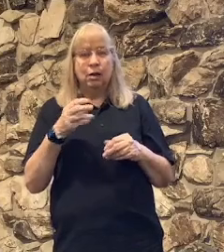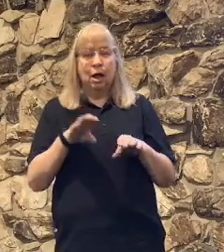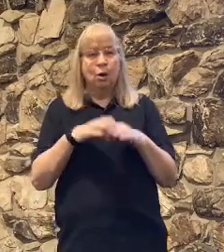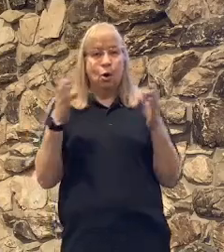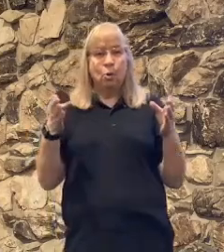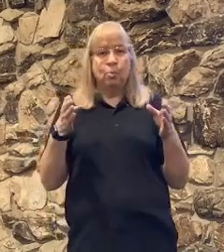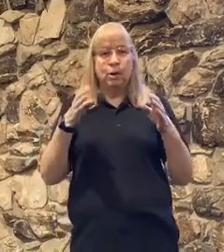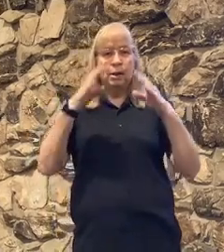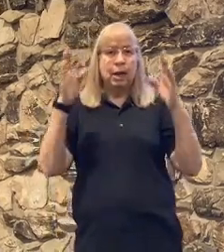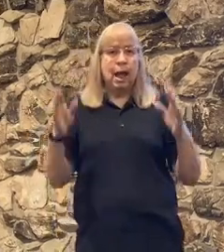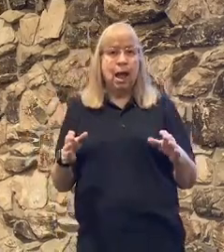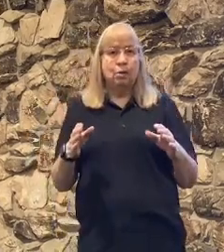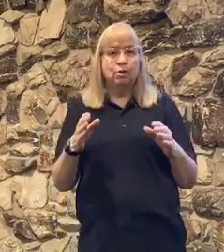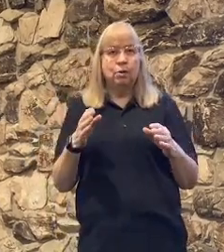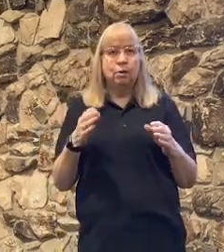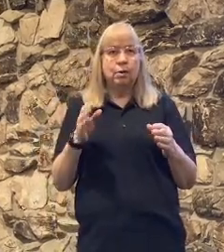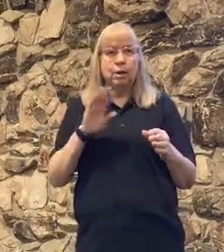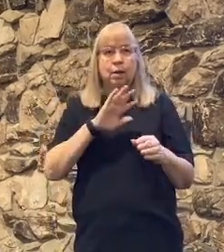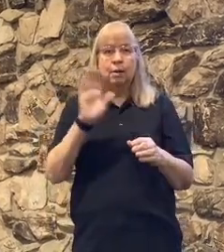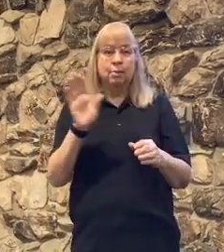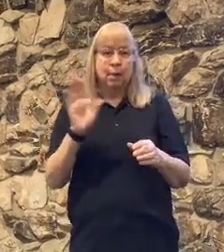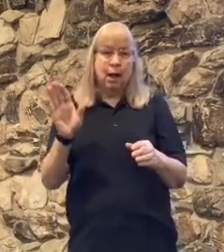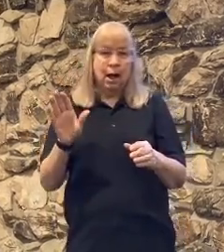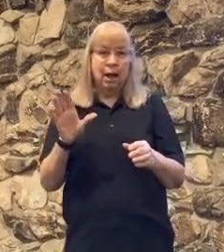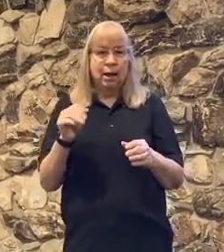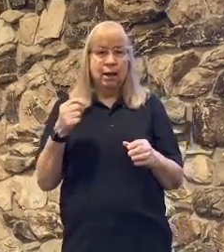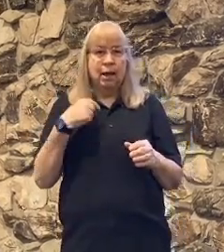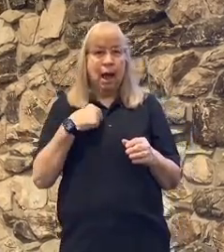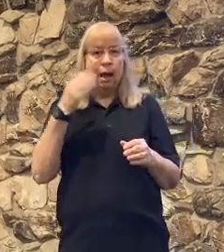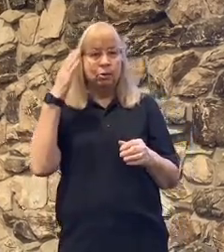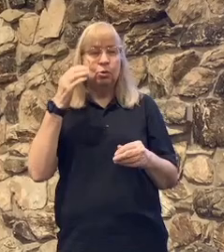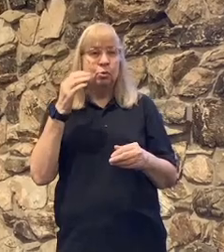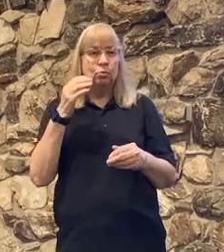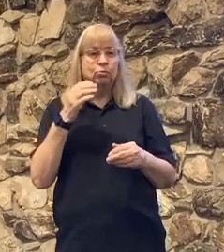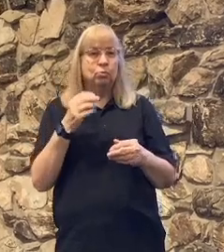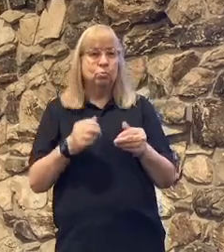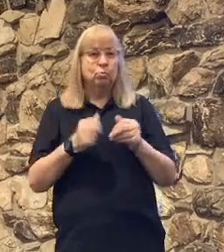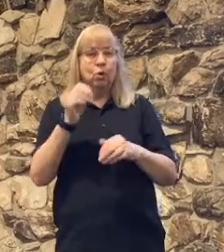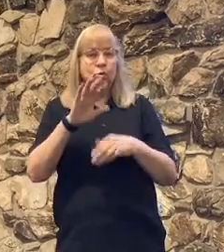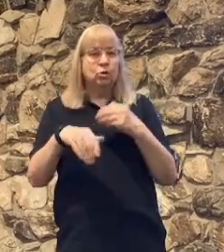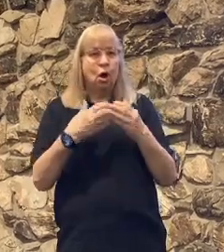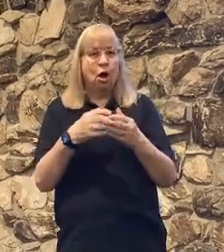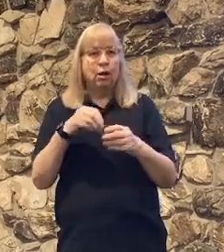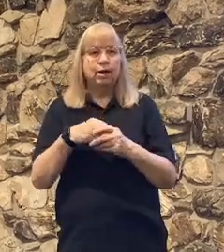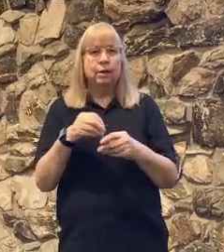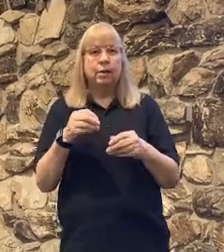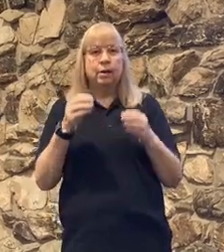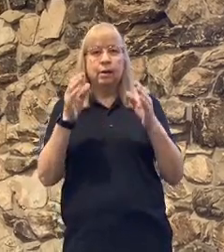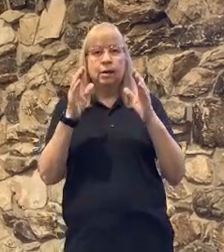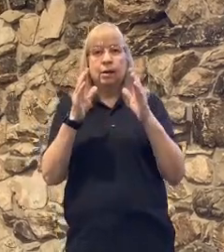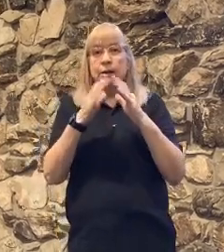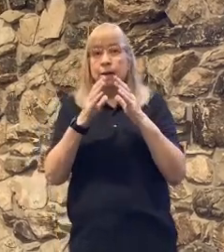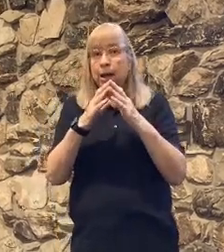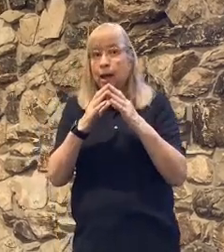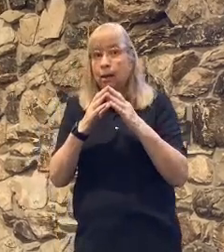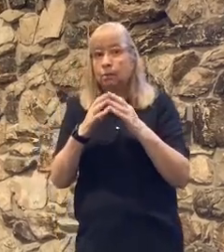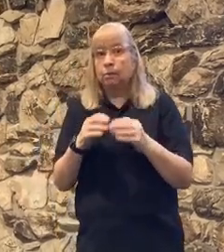in this town for 12 years. I knew everybody in town, right? Most of them. The first couple that was